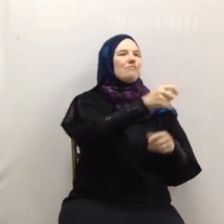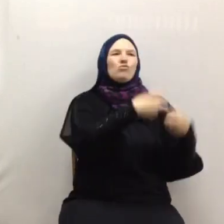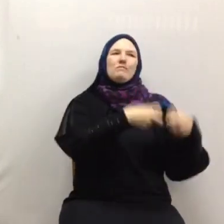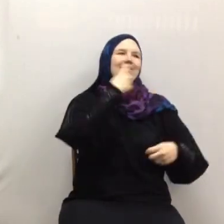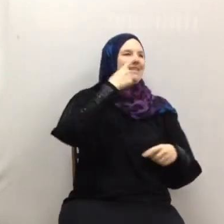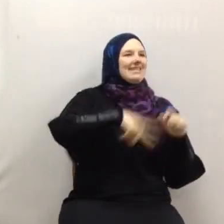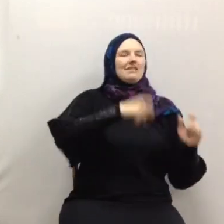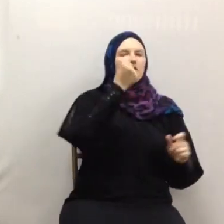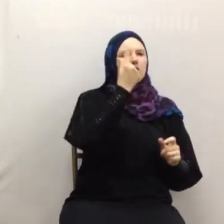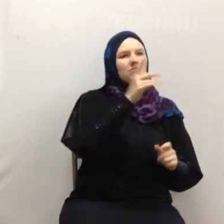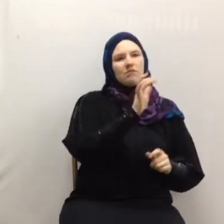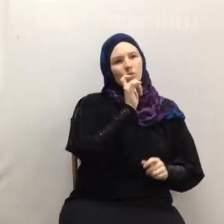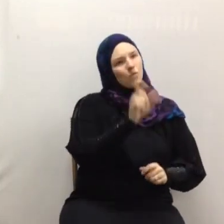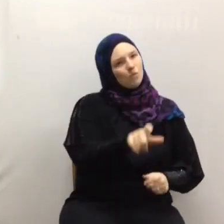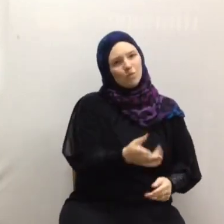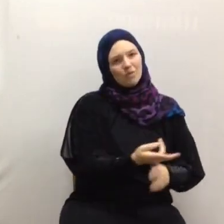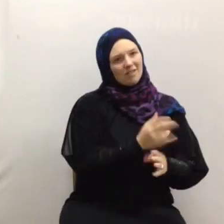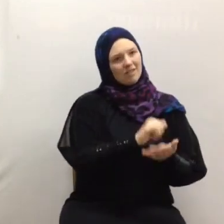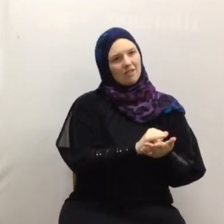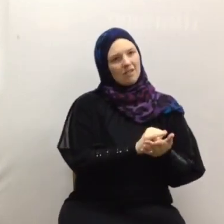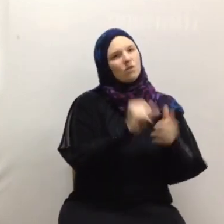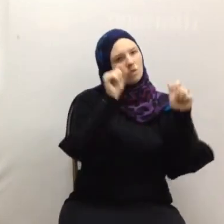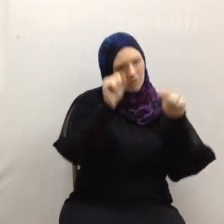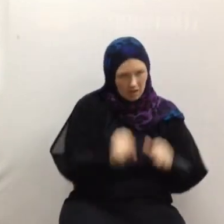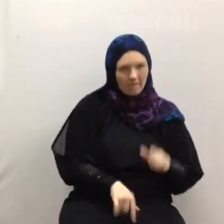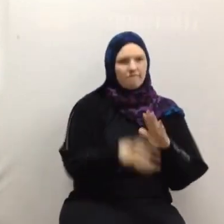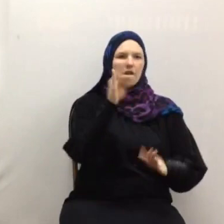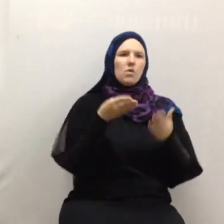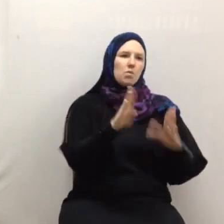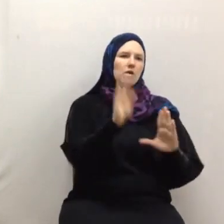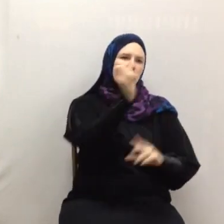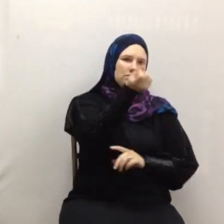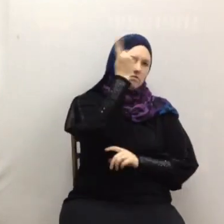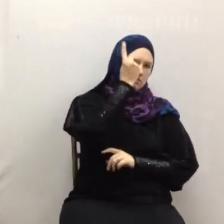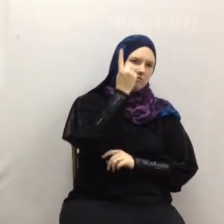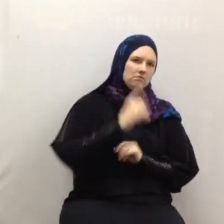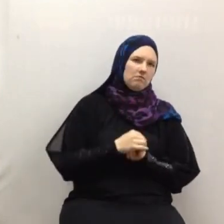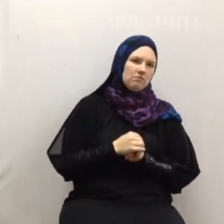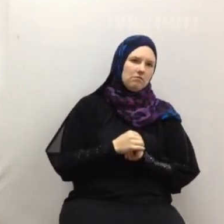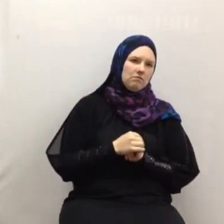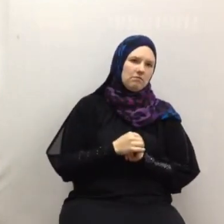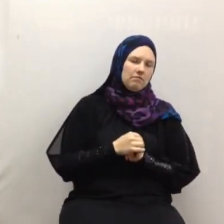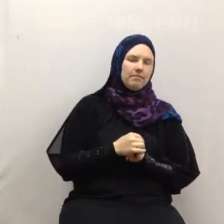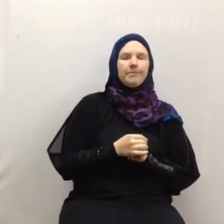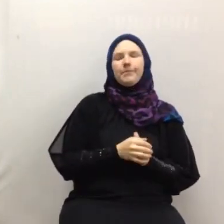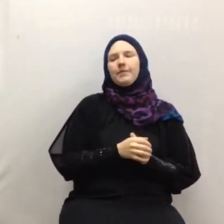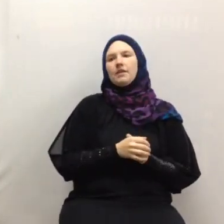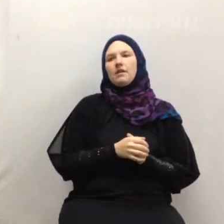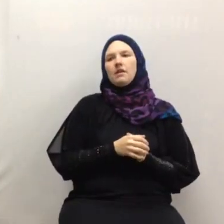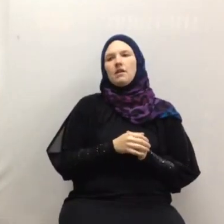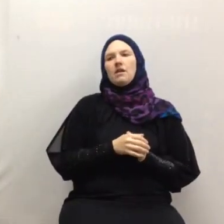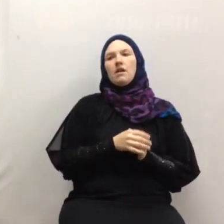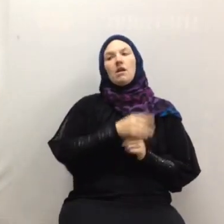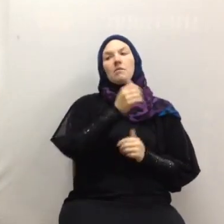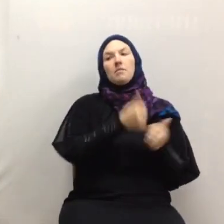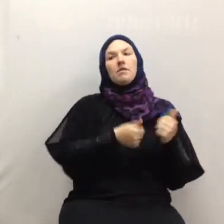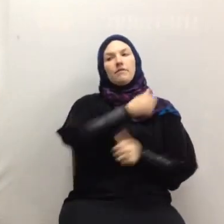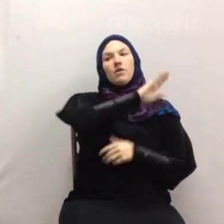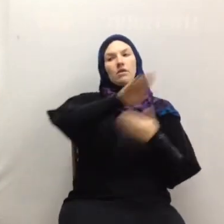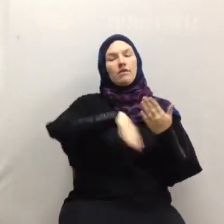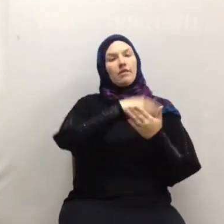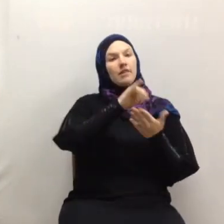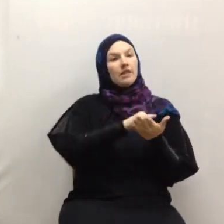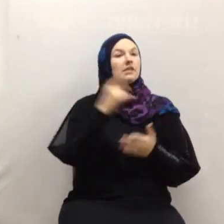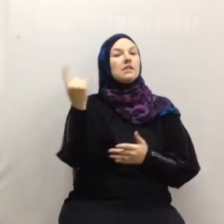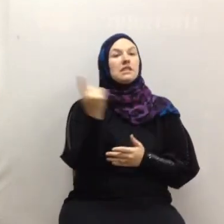Quran further added in our attempt to understand Quran, above all of this, if something is not